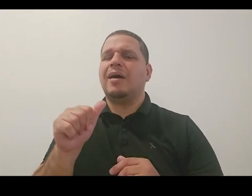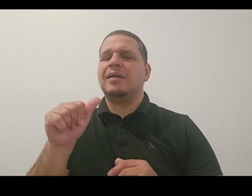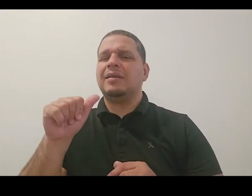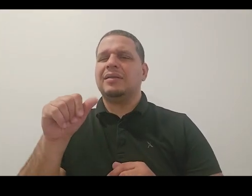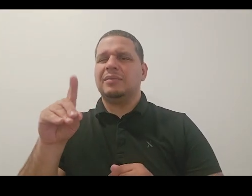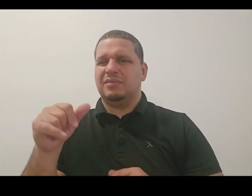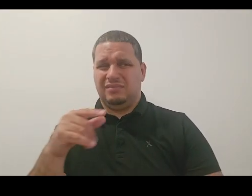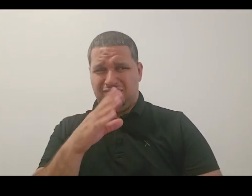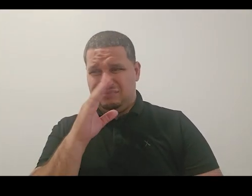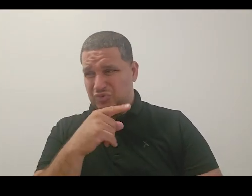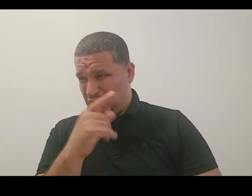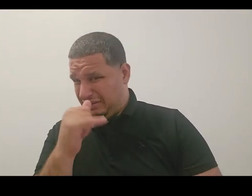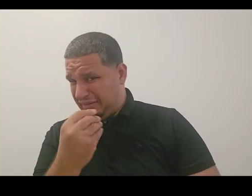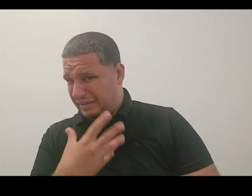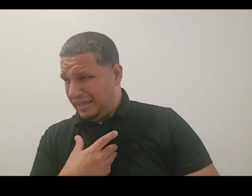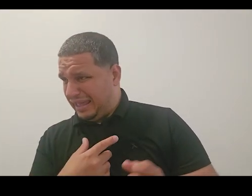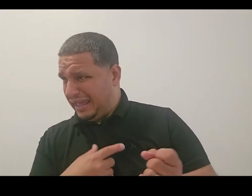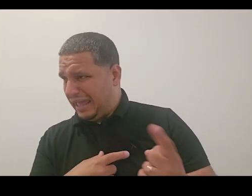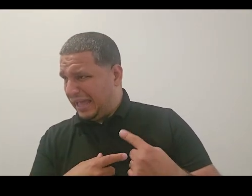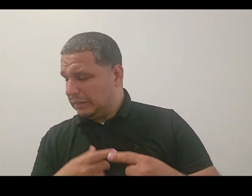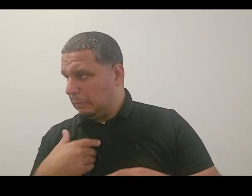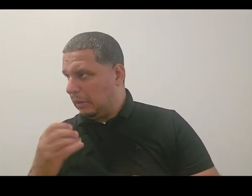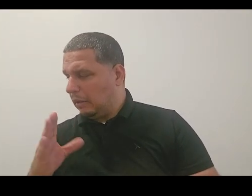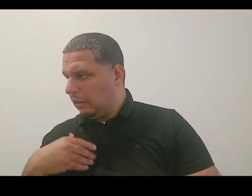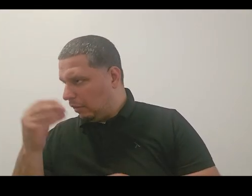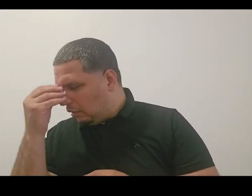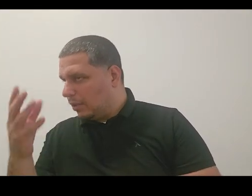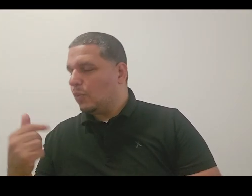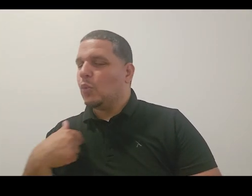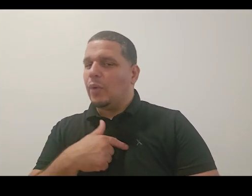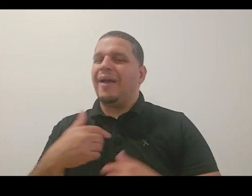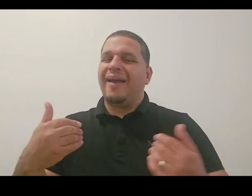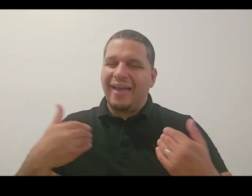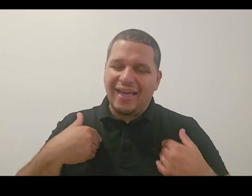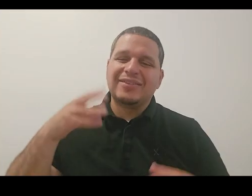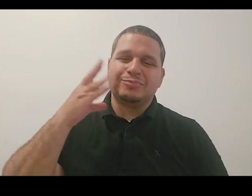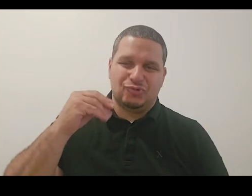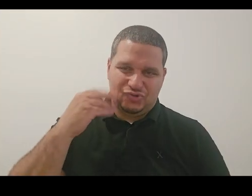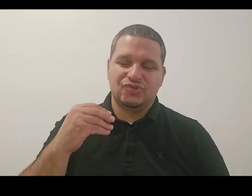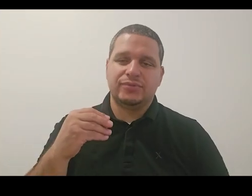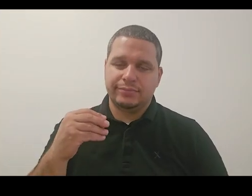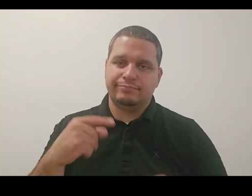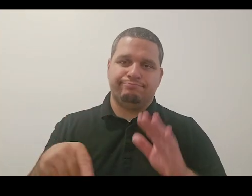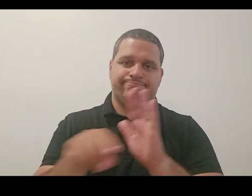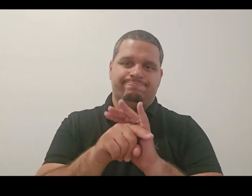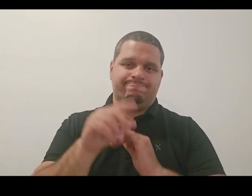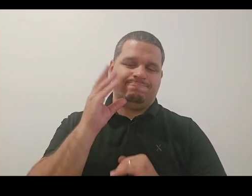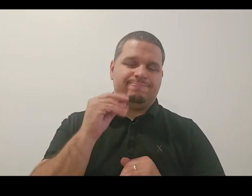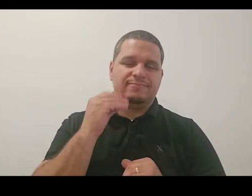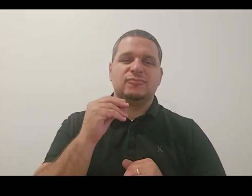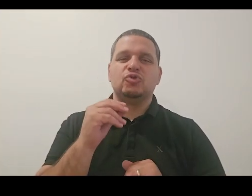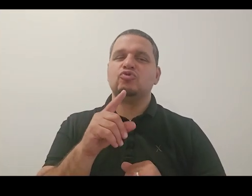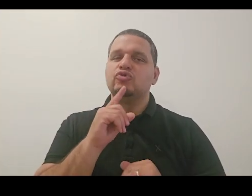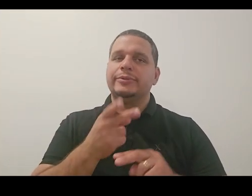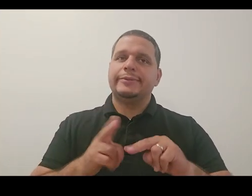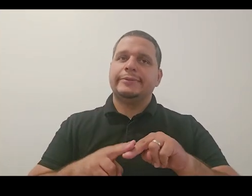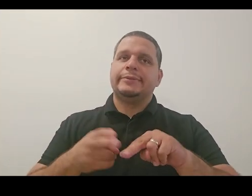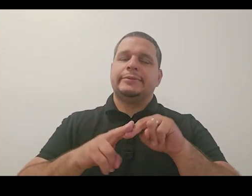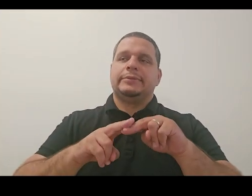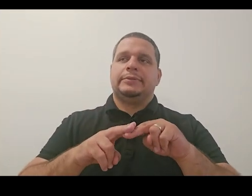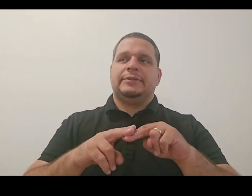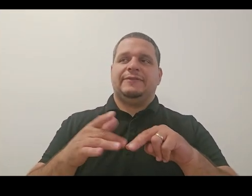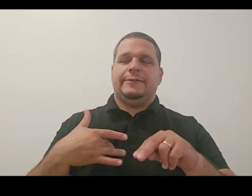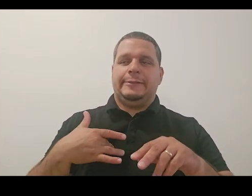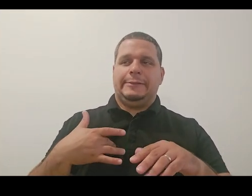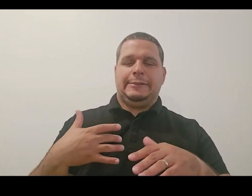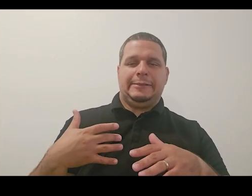about. Non-disabled people are out of the room like, "Do you know what that guy asked me? Oh my God." That we have that list that sort of